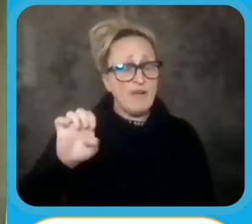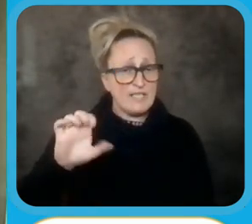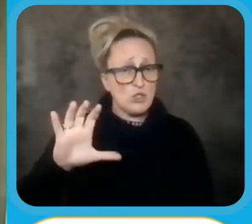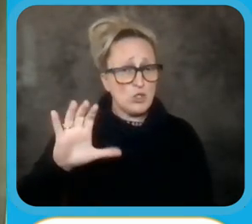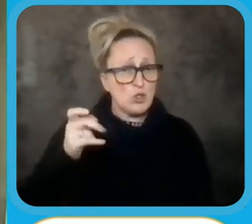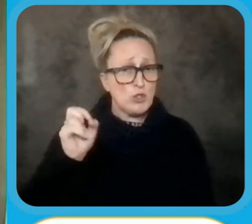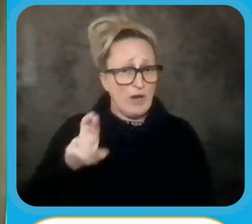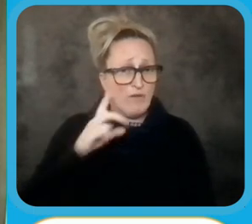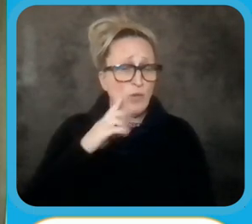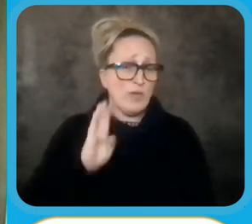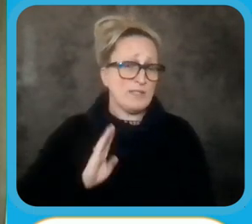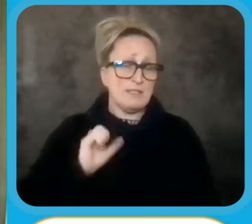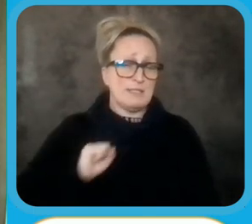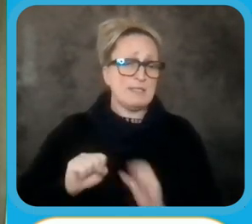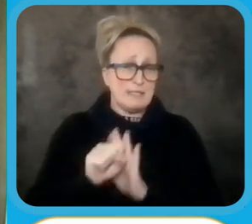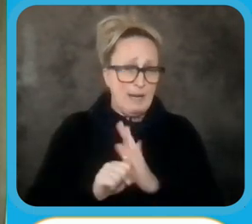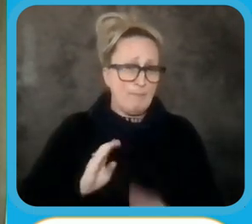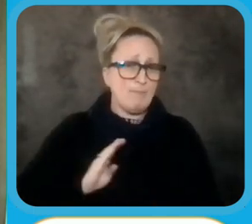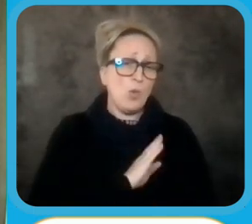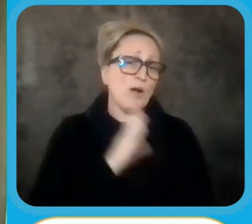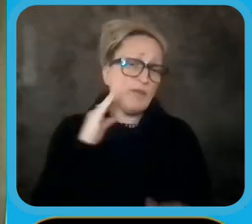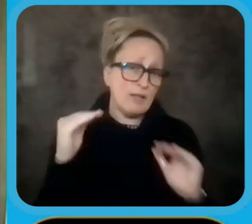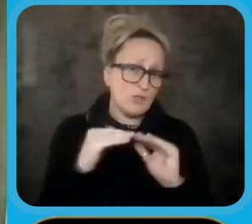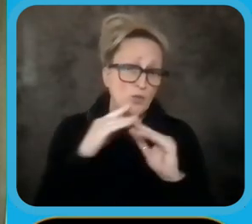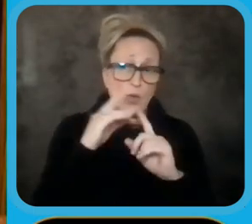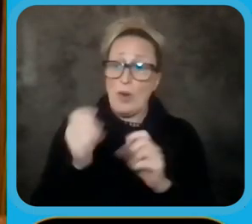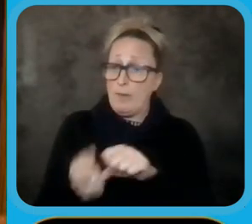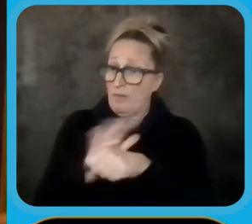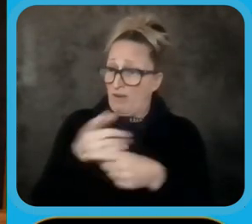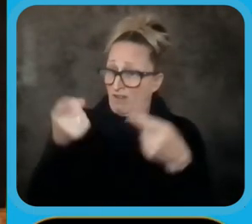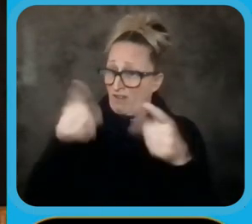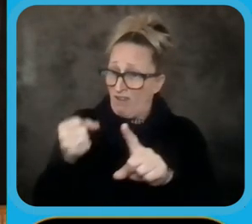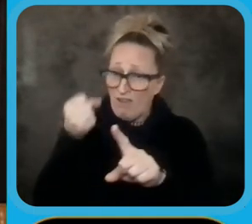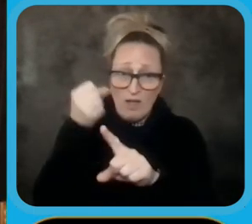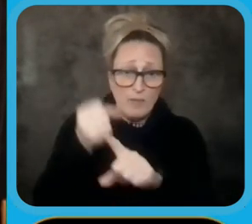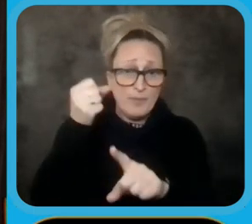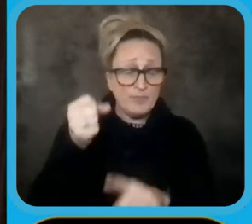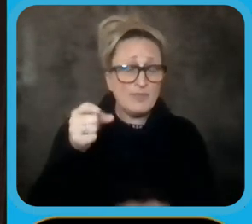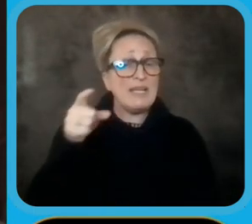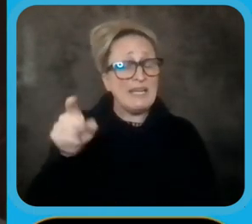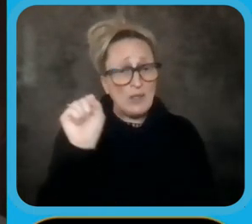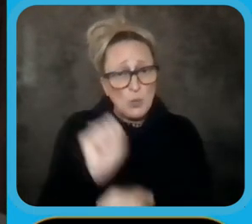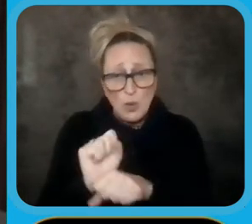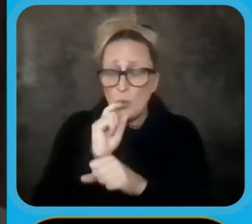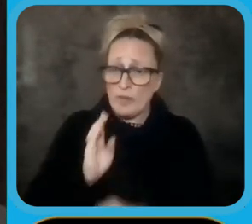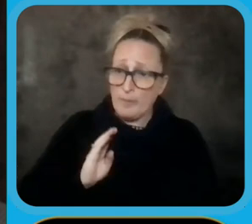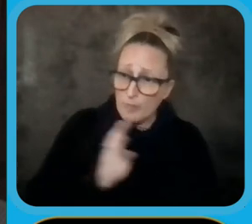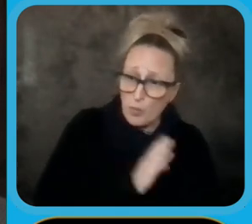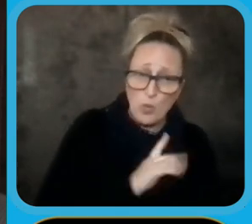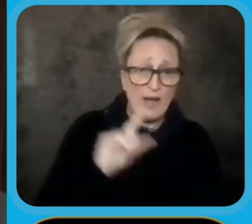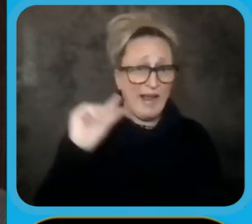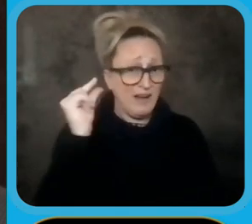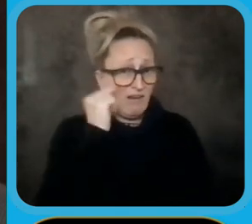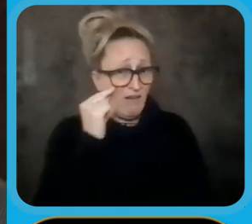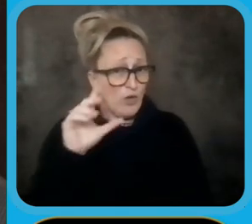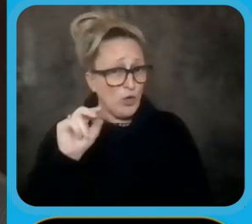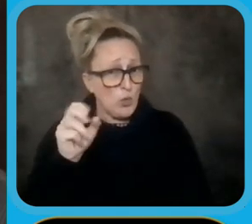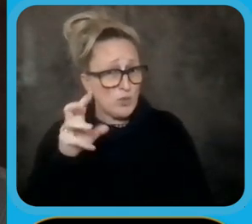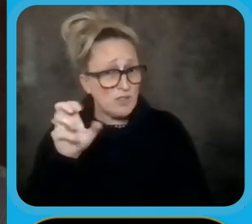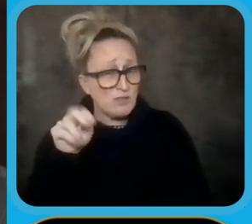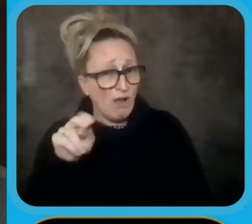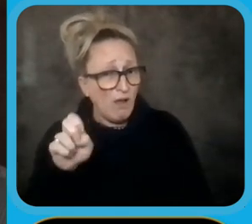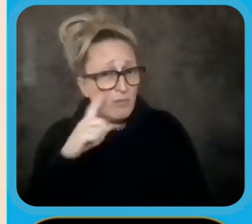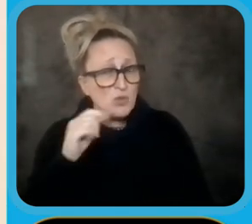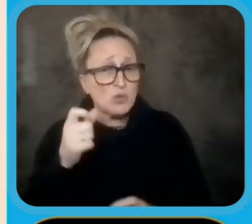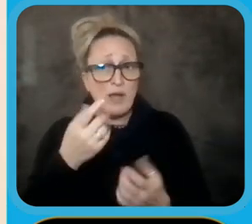of Equalization. When the pandemic struck, Vice Chair Schaefer worked with the board and Governor Newsom to initiate an